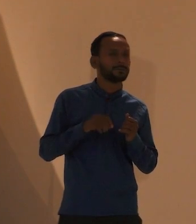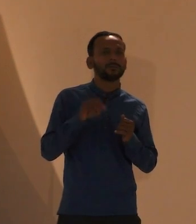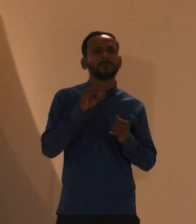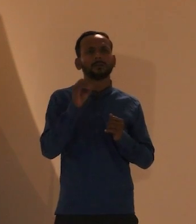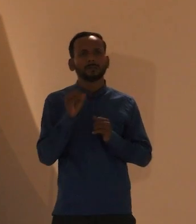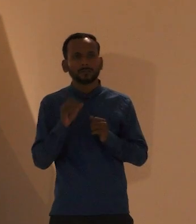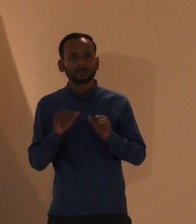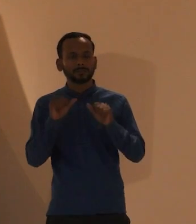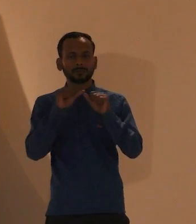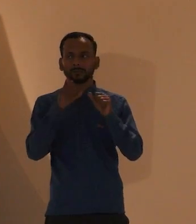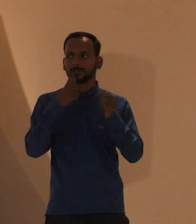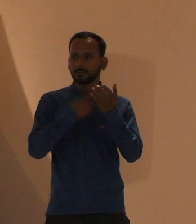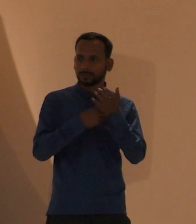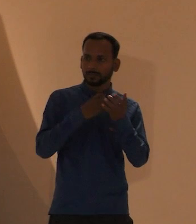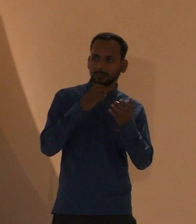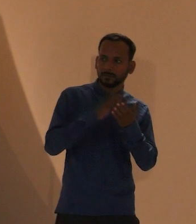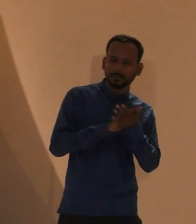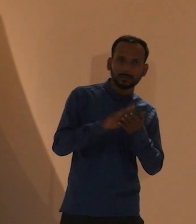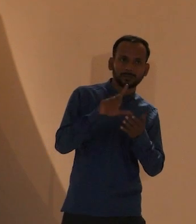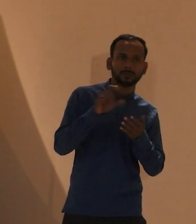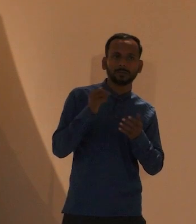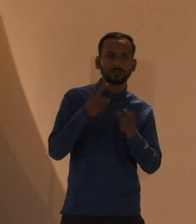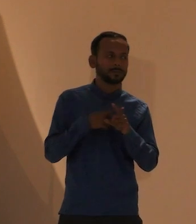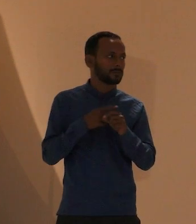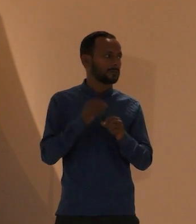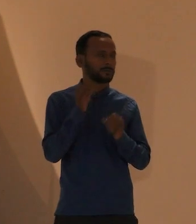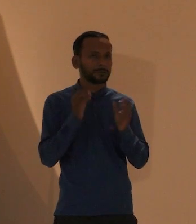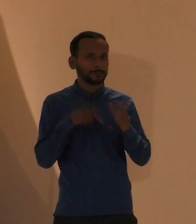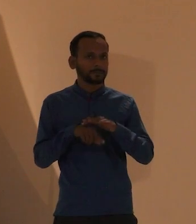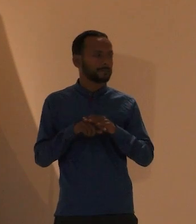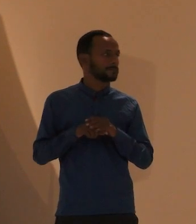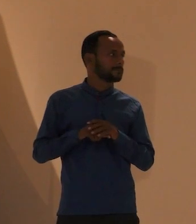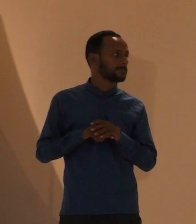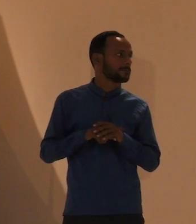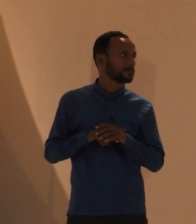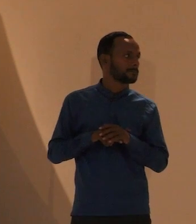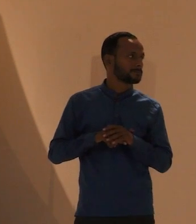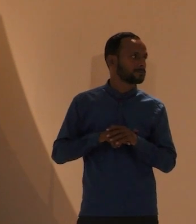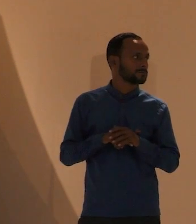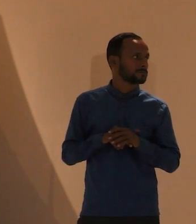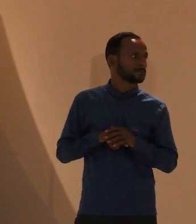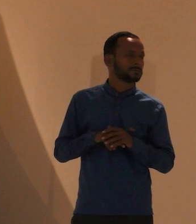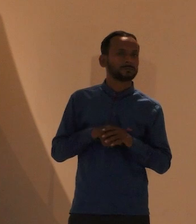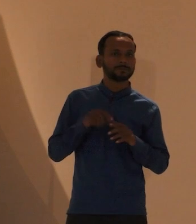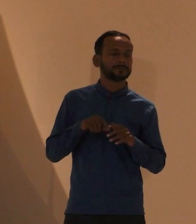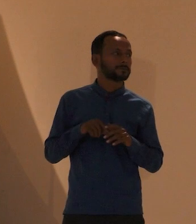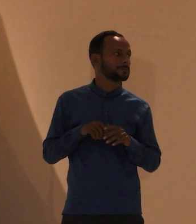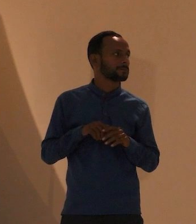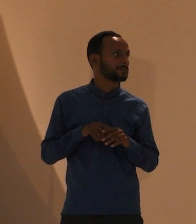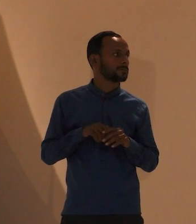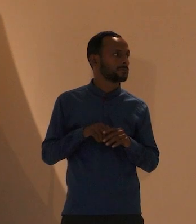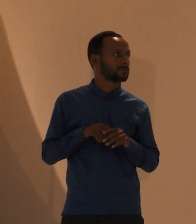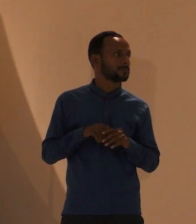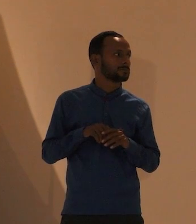but strangely enough, we have the letters of Sir Alexander Cunningham, the archaeologist, who excavated places